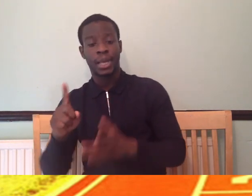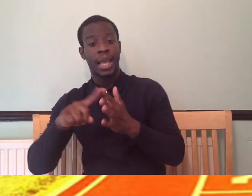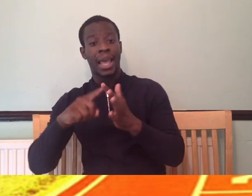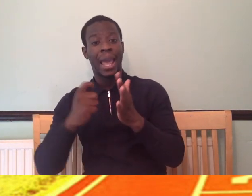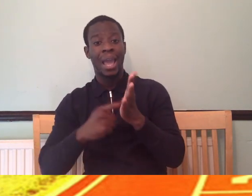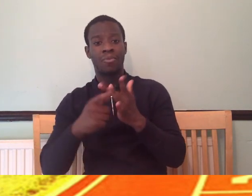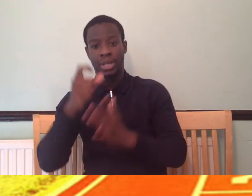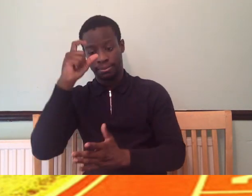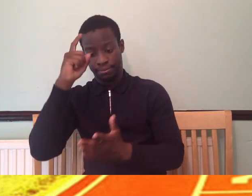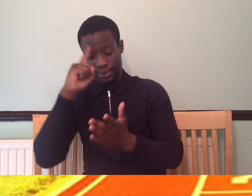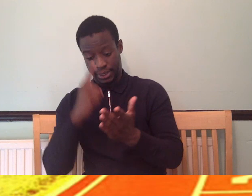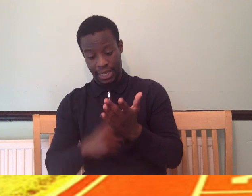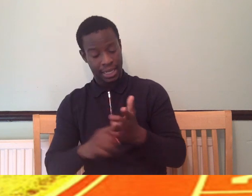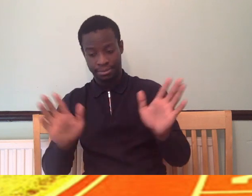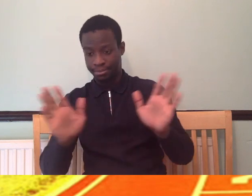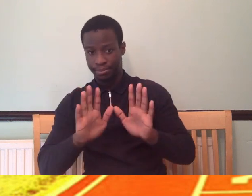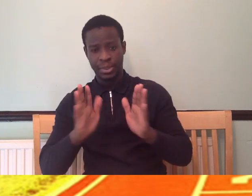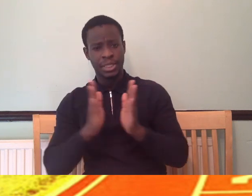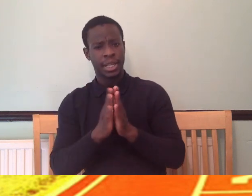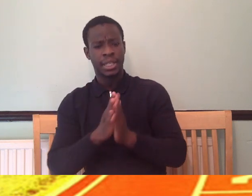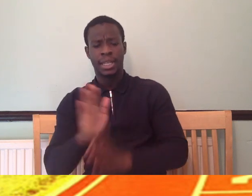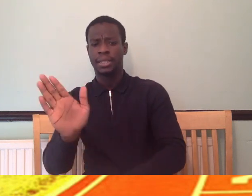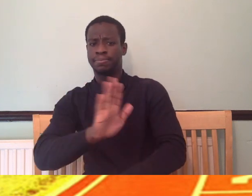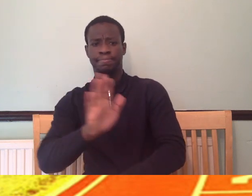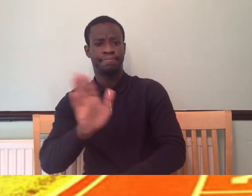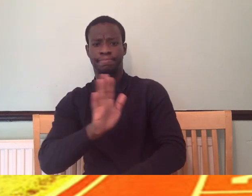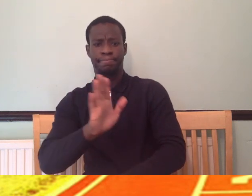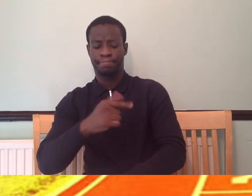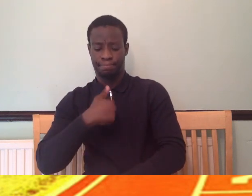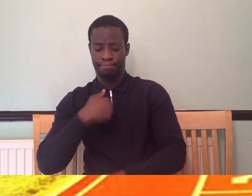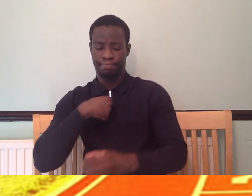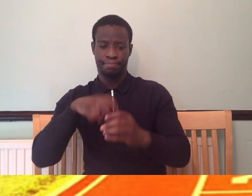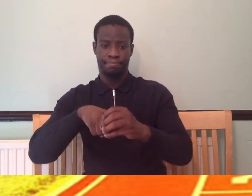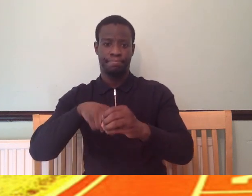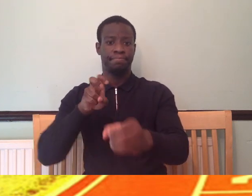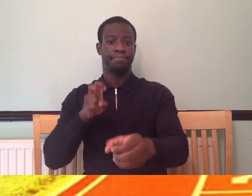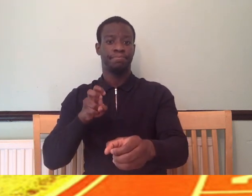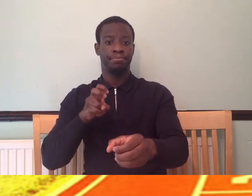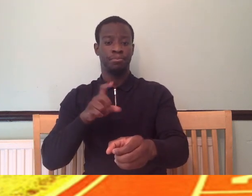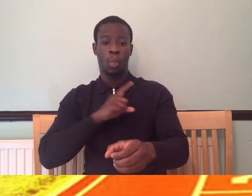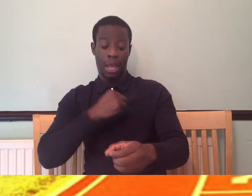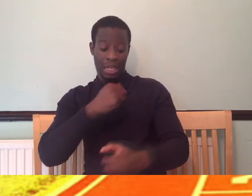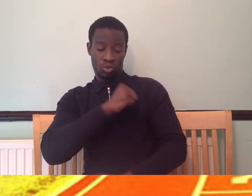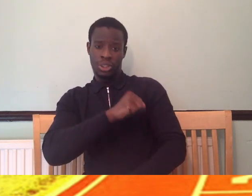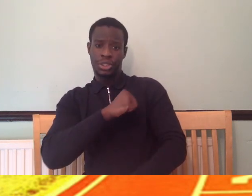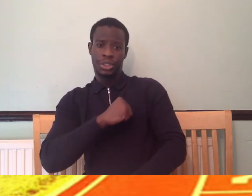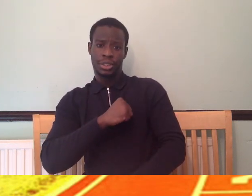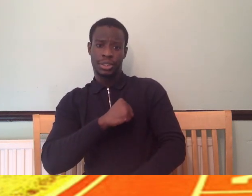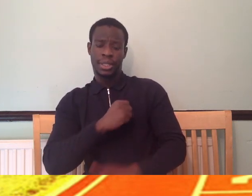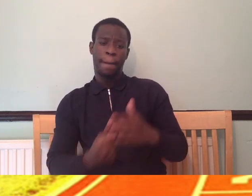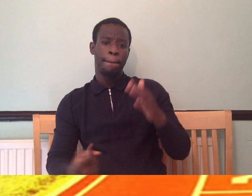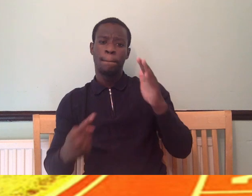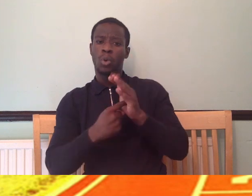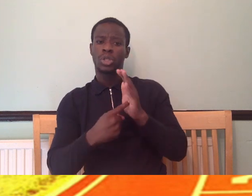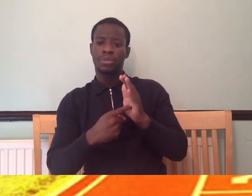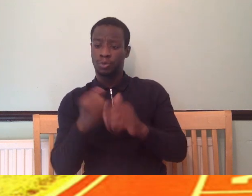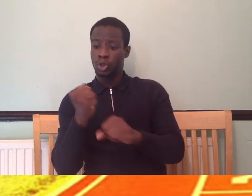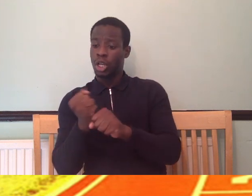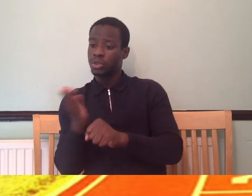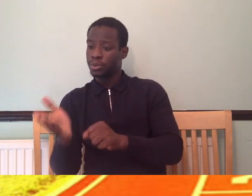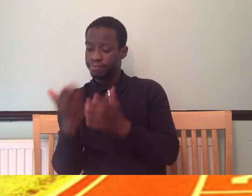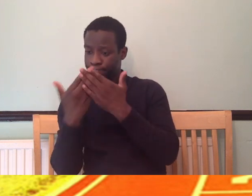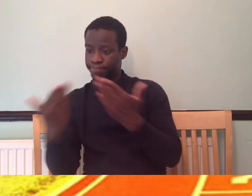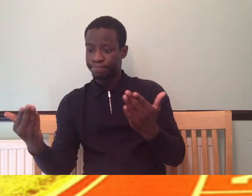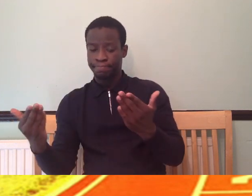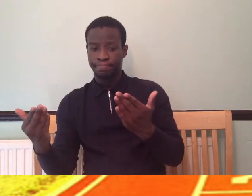to run on a Sunday. So instead he chose to take part in another race. For him, being a Christian was more important than his running. He